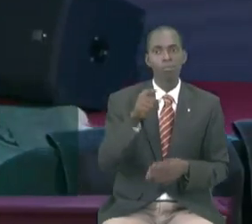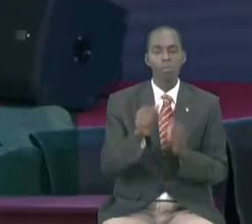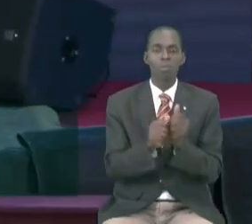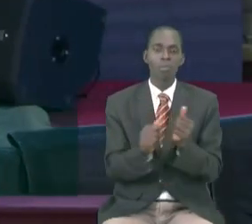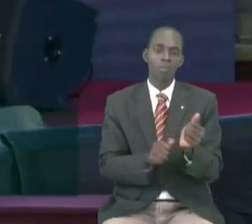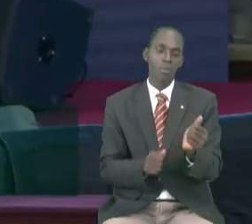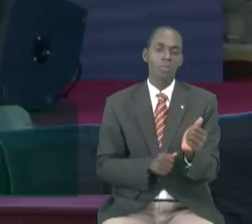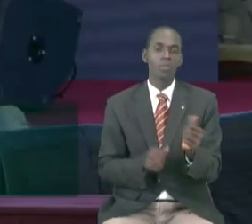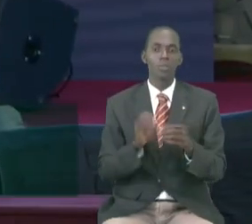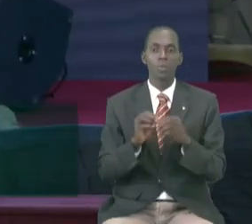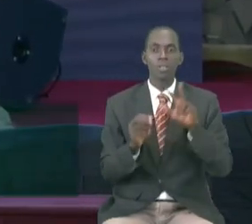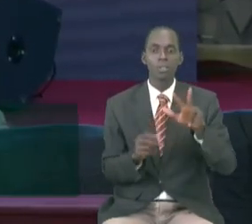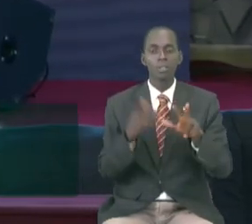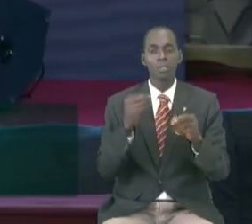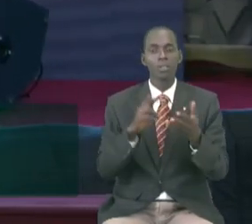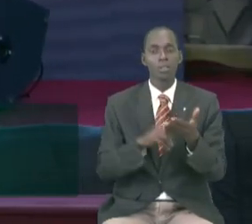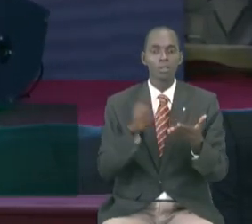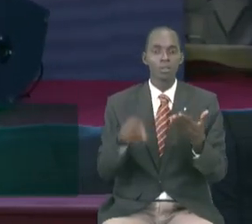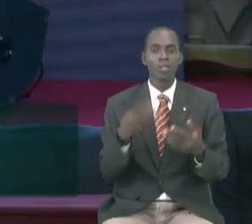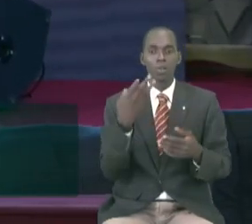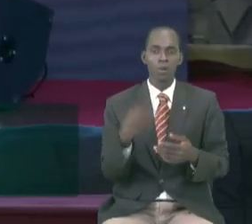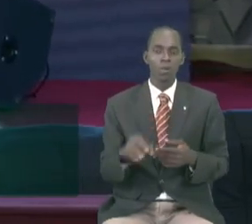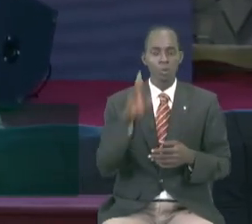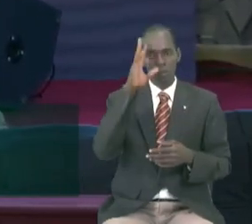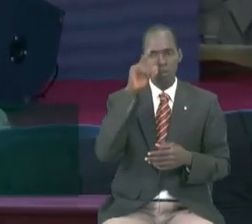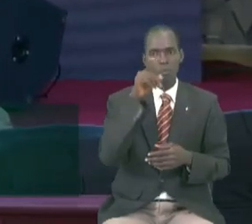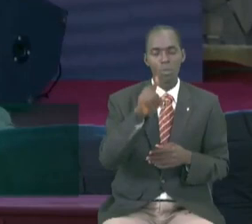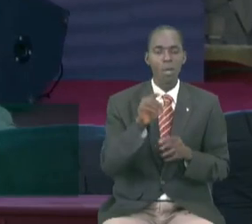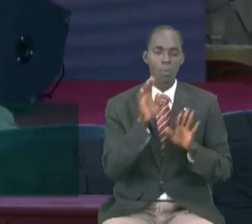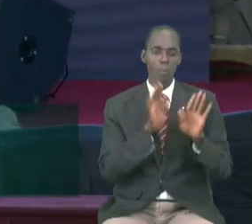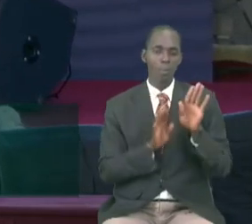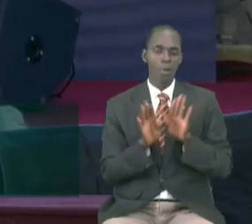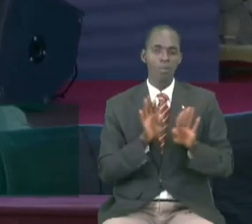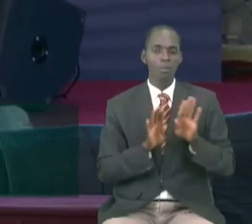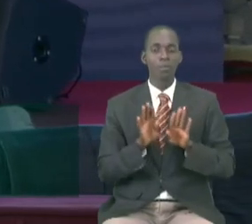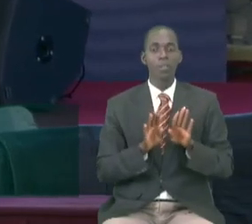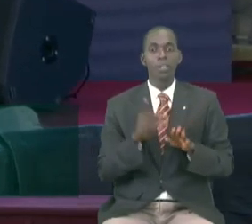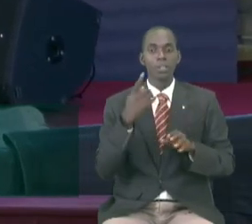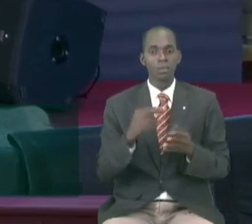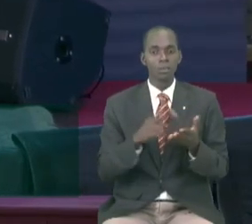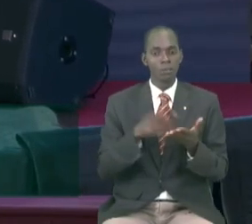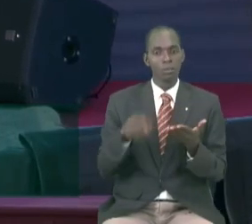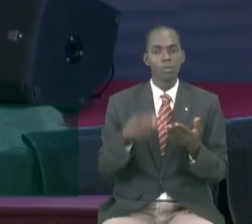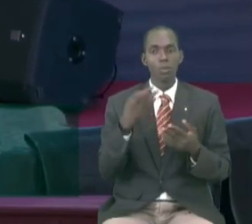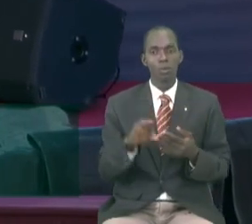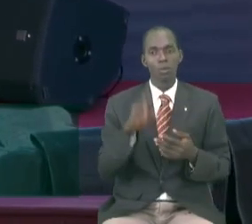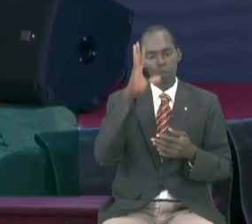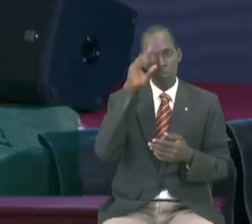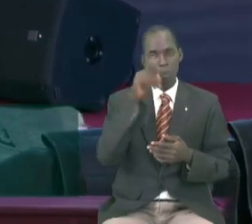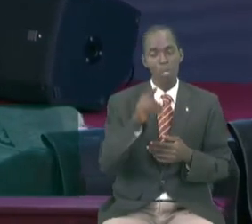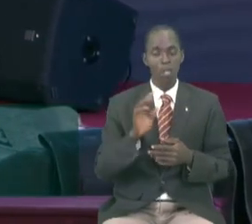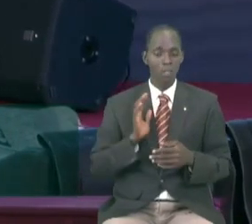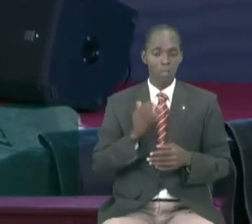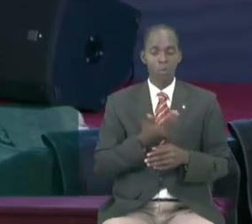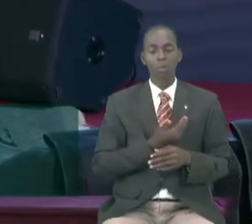our behavior. Look at number 1. The call beyond his borders, our borders. It